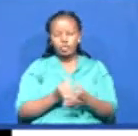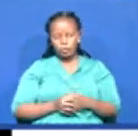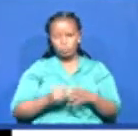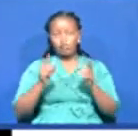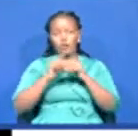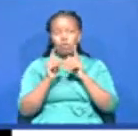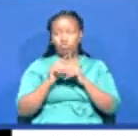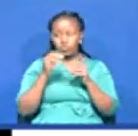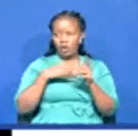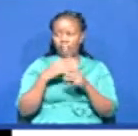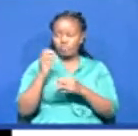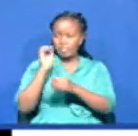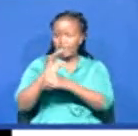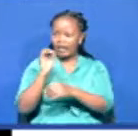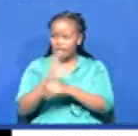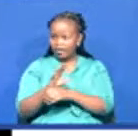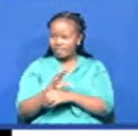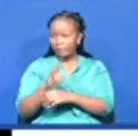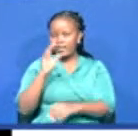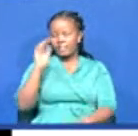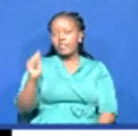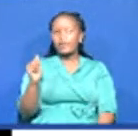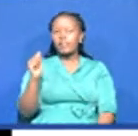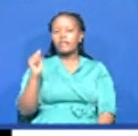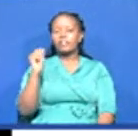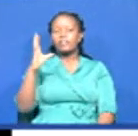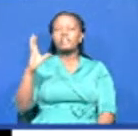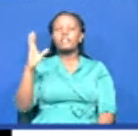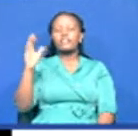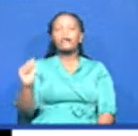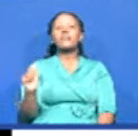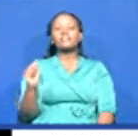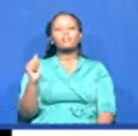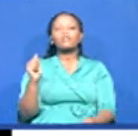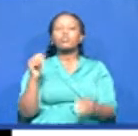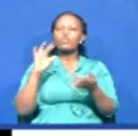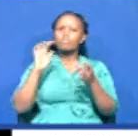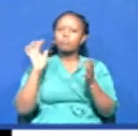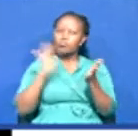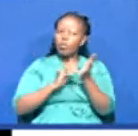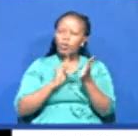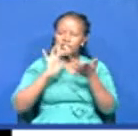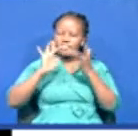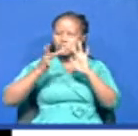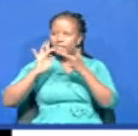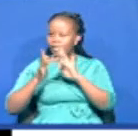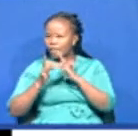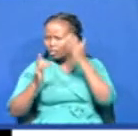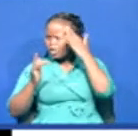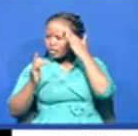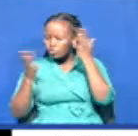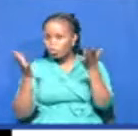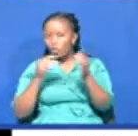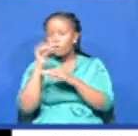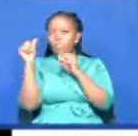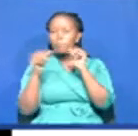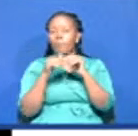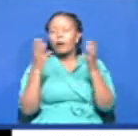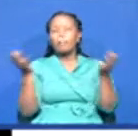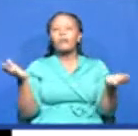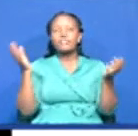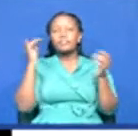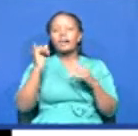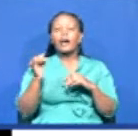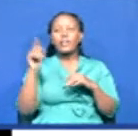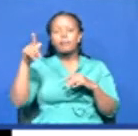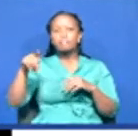by ACA to just go to their website and find out exactly what the IPR recordation is all about, so that you